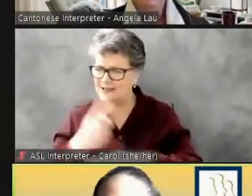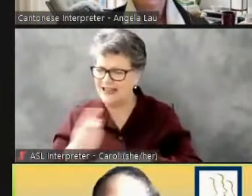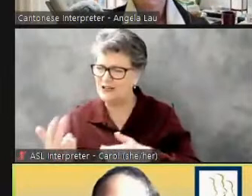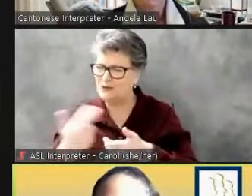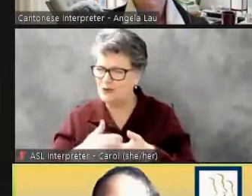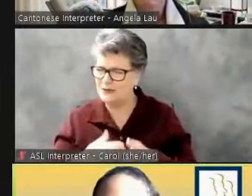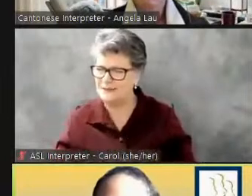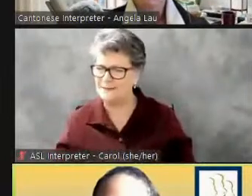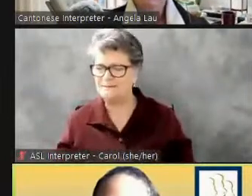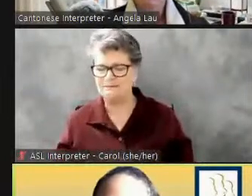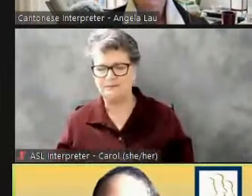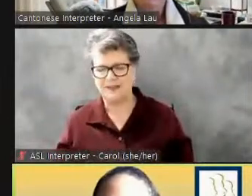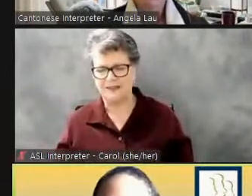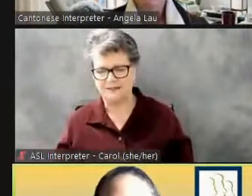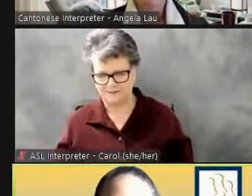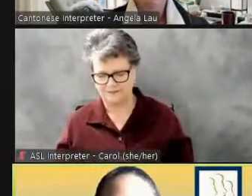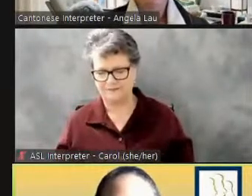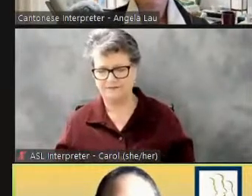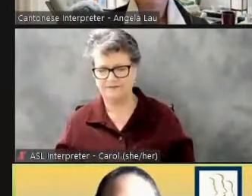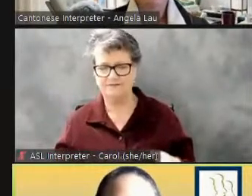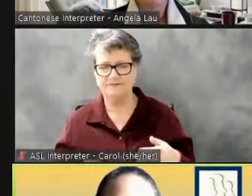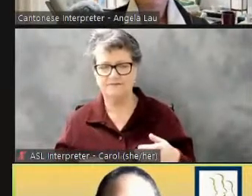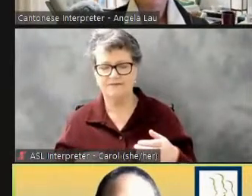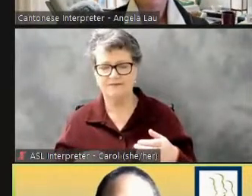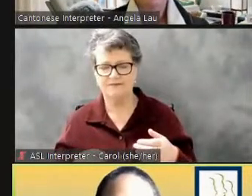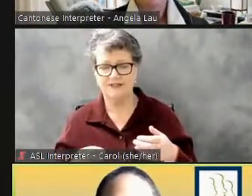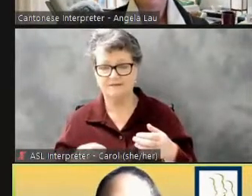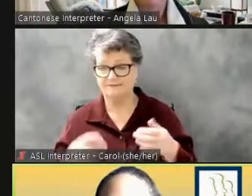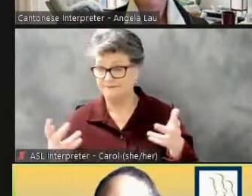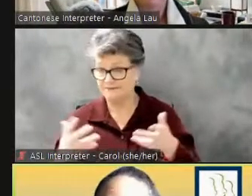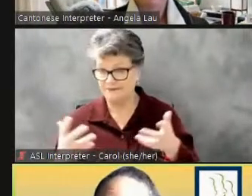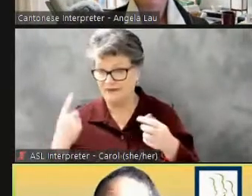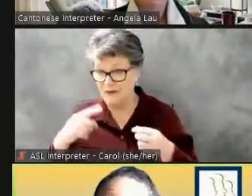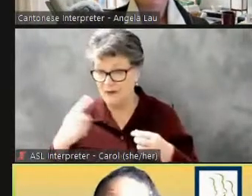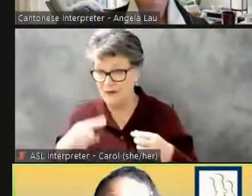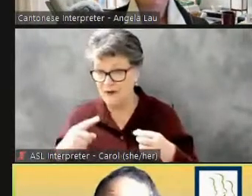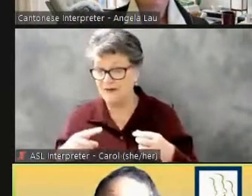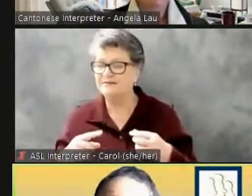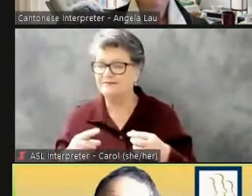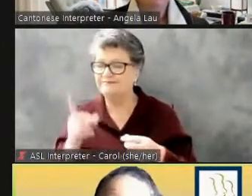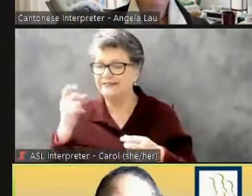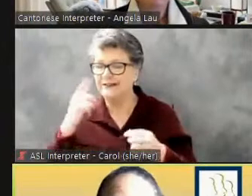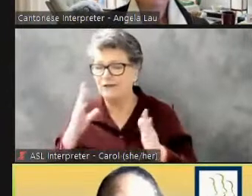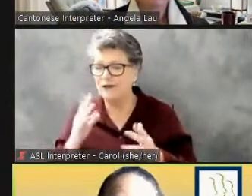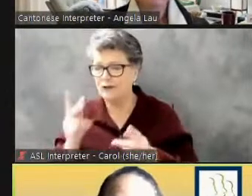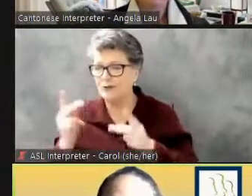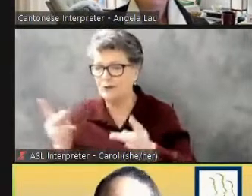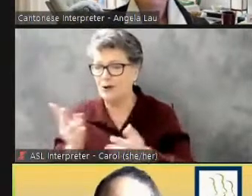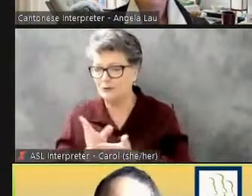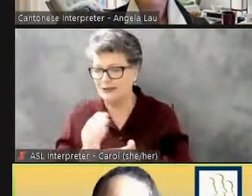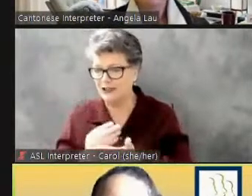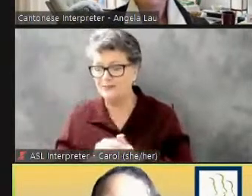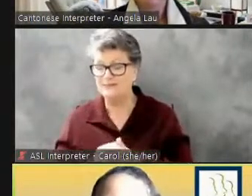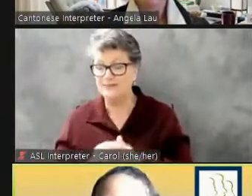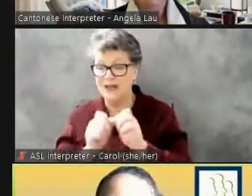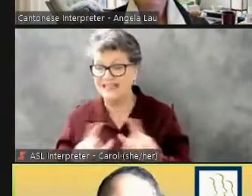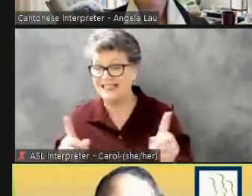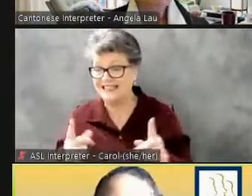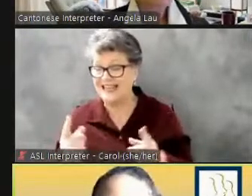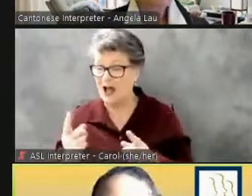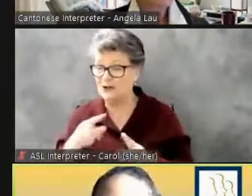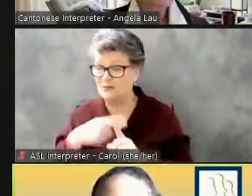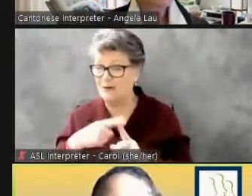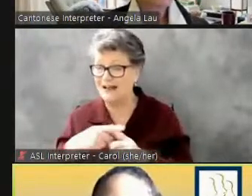us this morning to talk about the Governor's proposed budget. I also want to just send out thoughts to all of